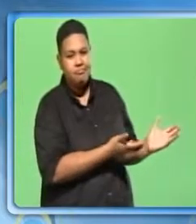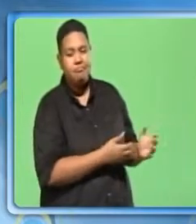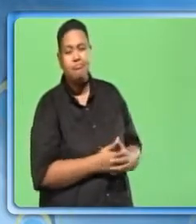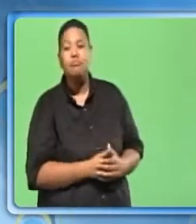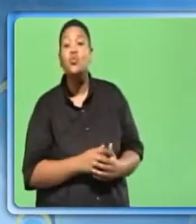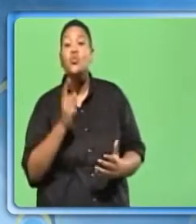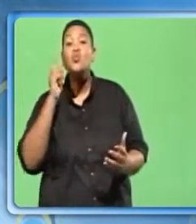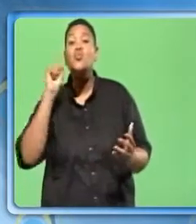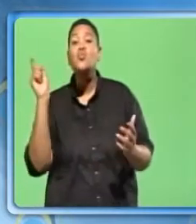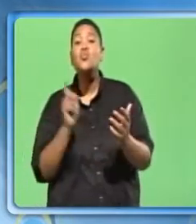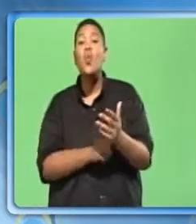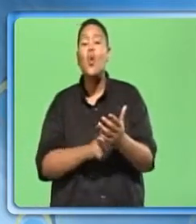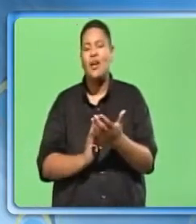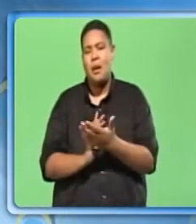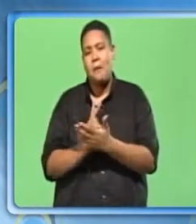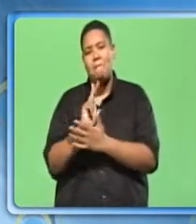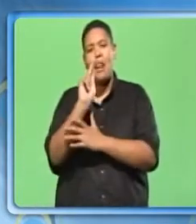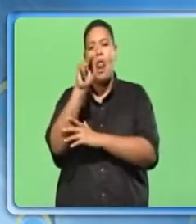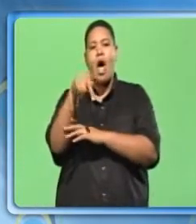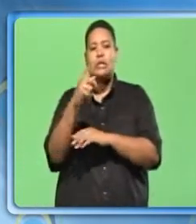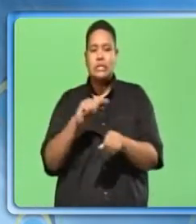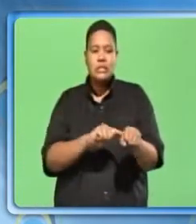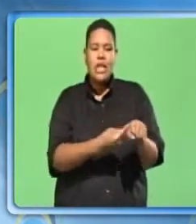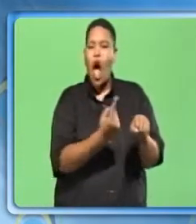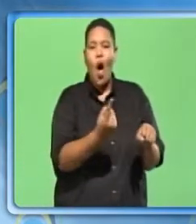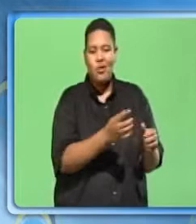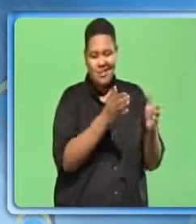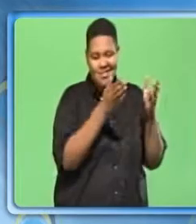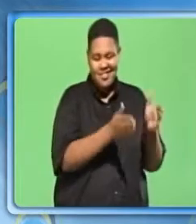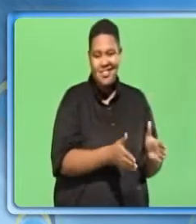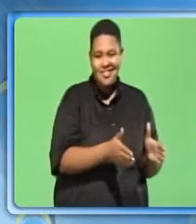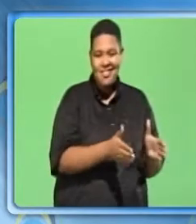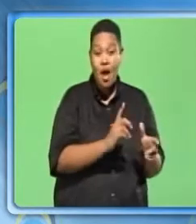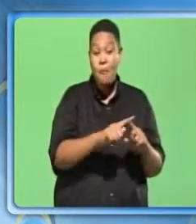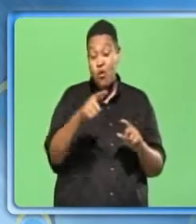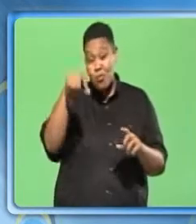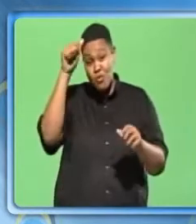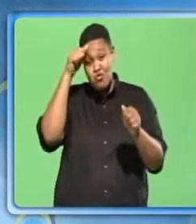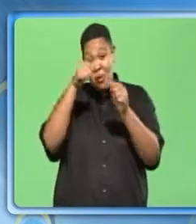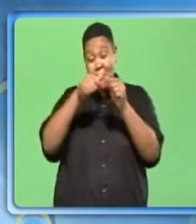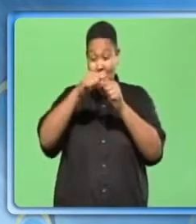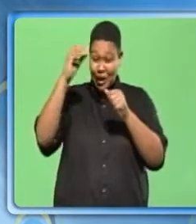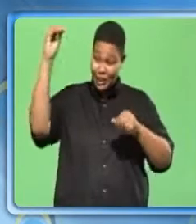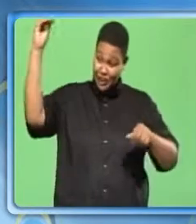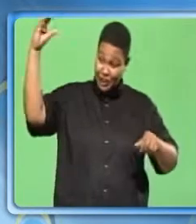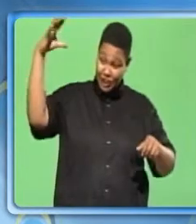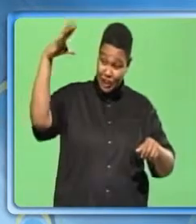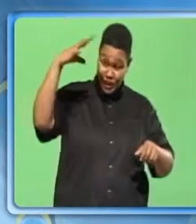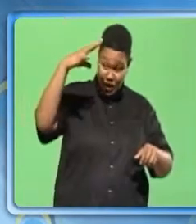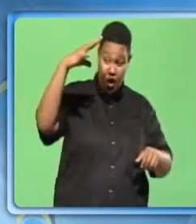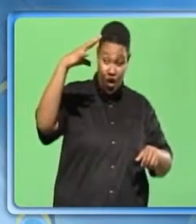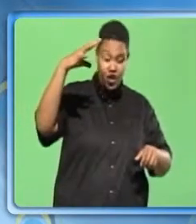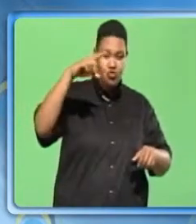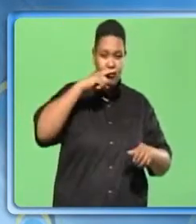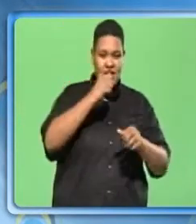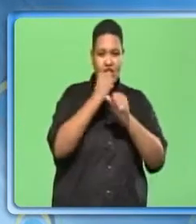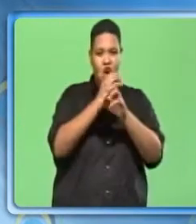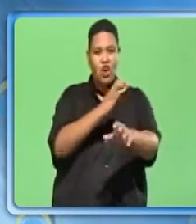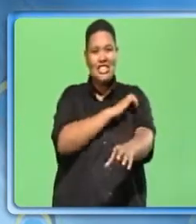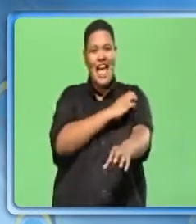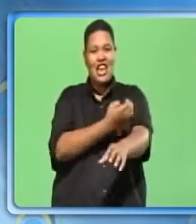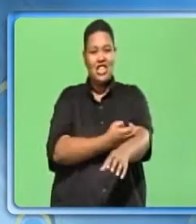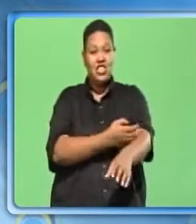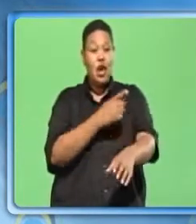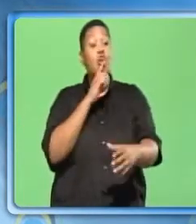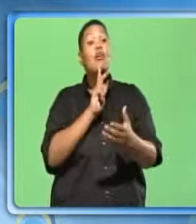Note that plants always start the chain, but we must remember that the sun is the universal source of energy, and the plants